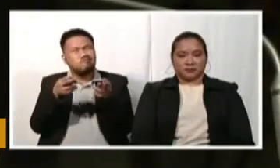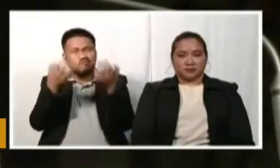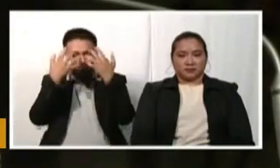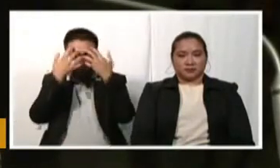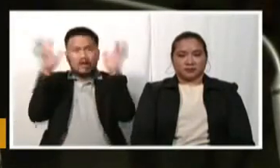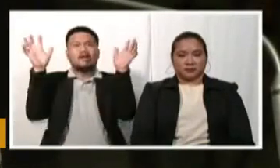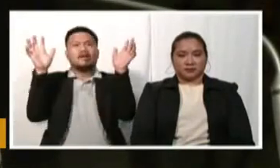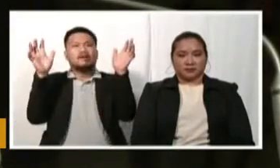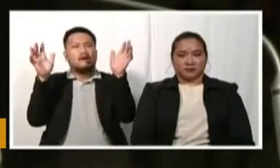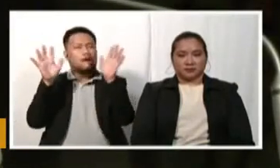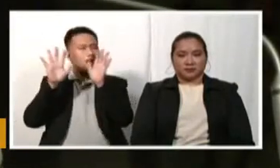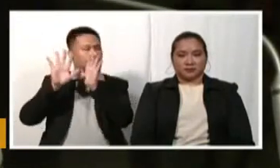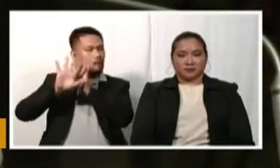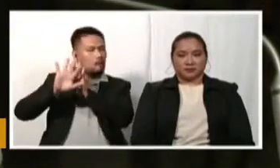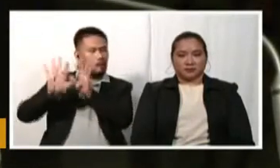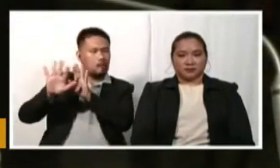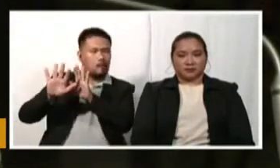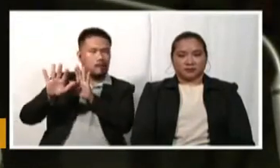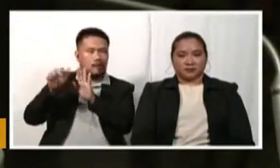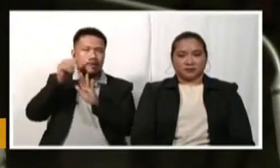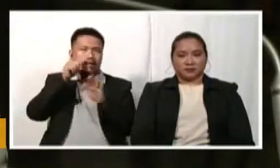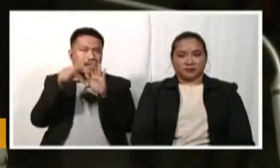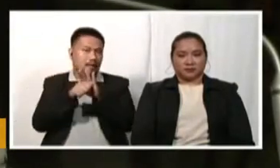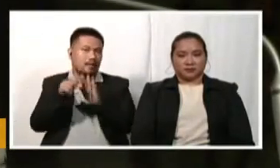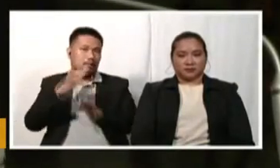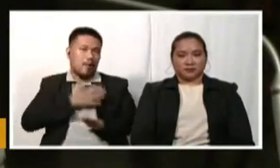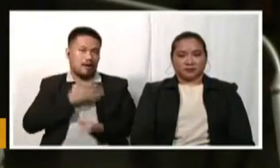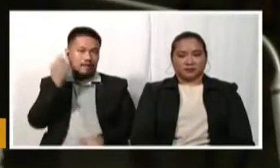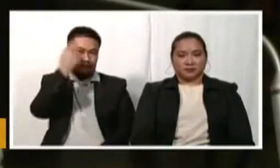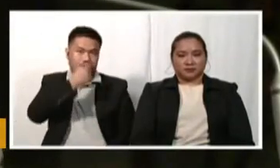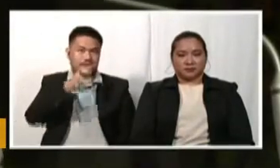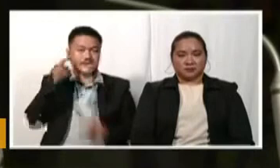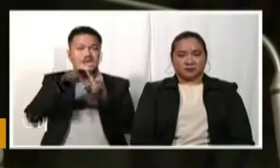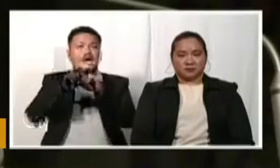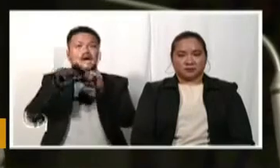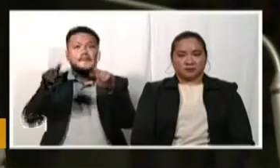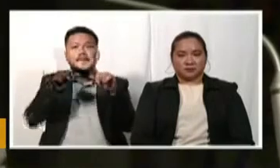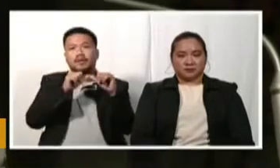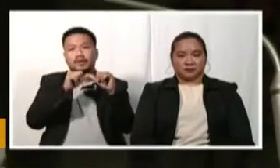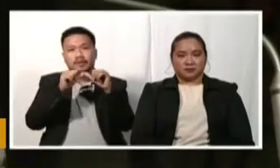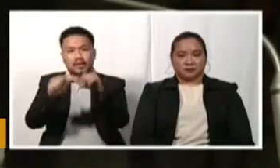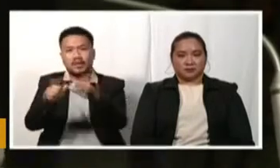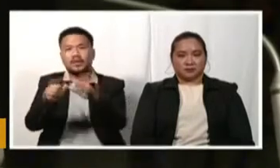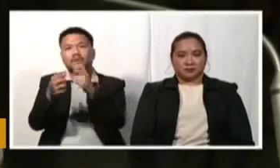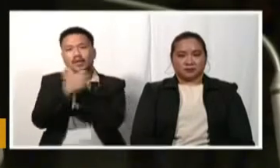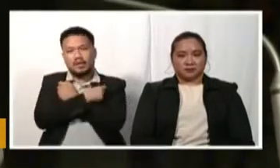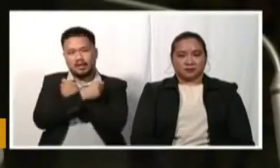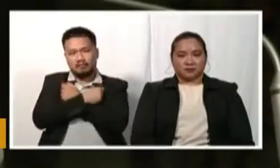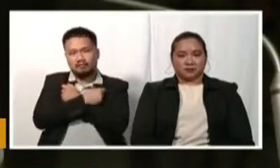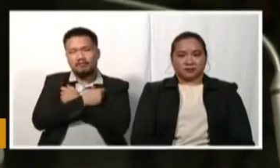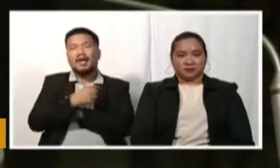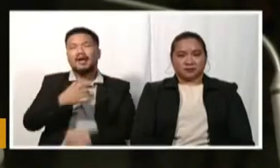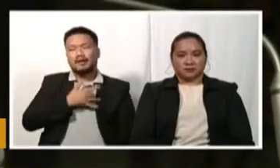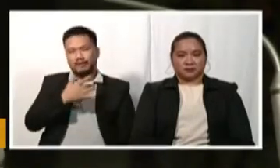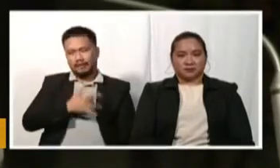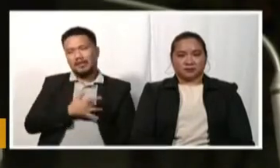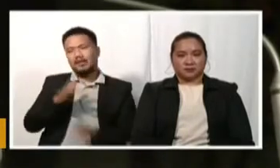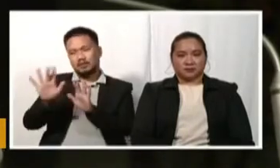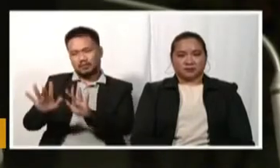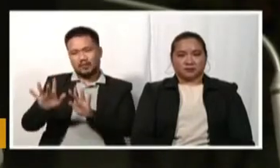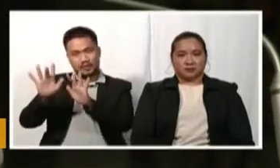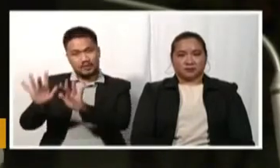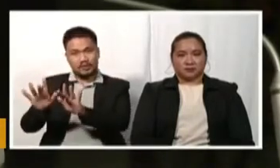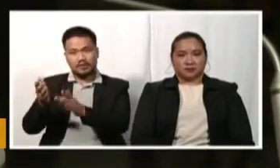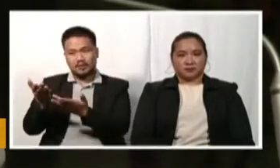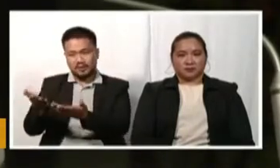I hid my face from you, but with enduring love, I take pity on you, says